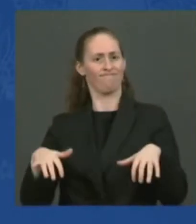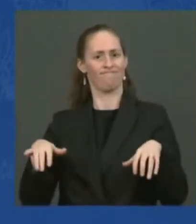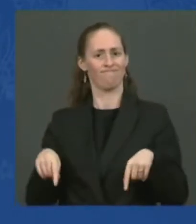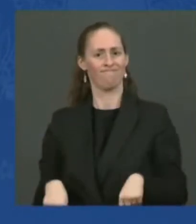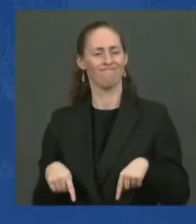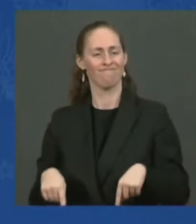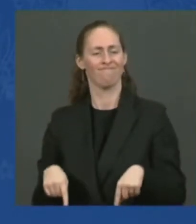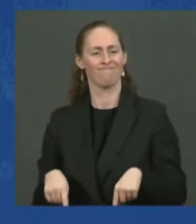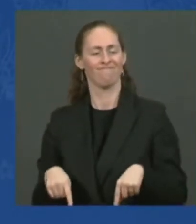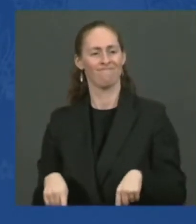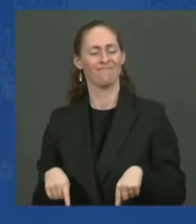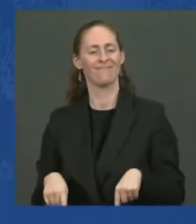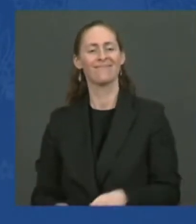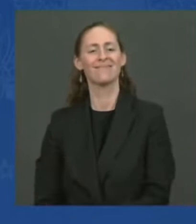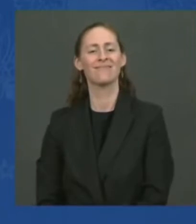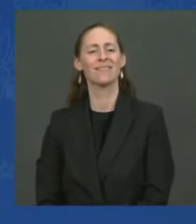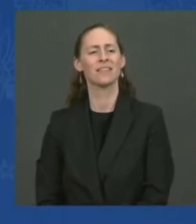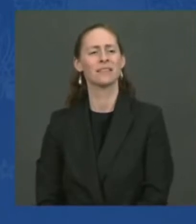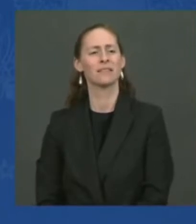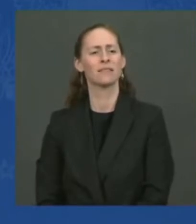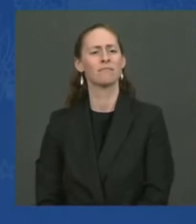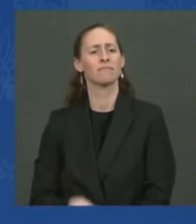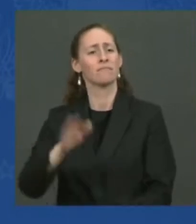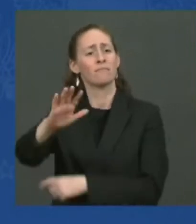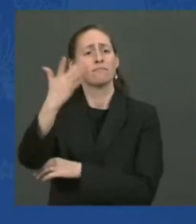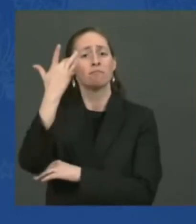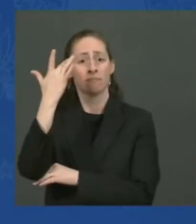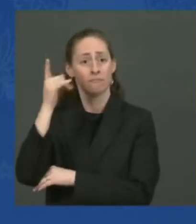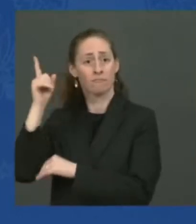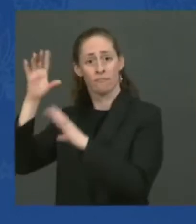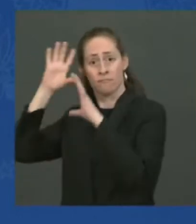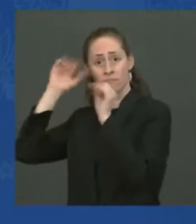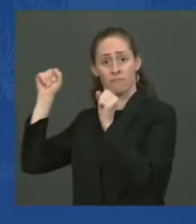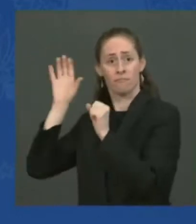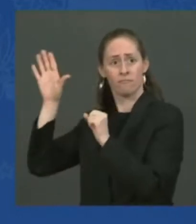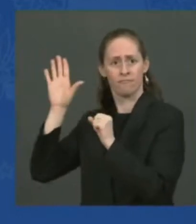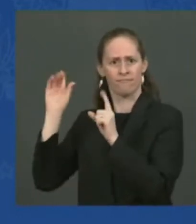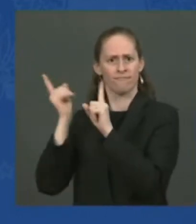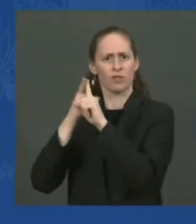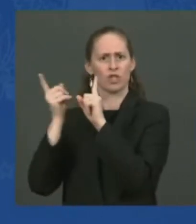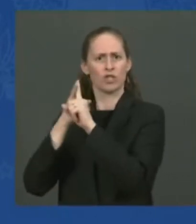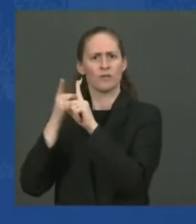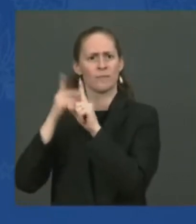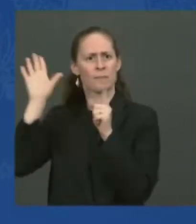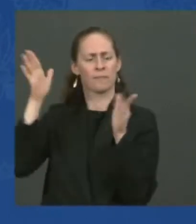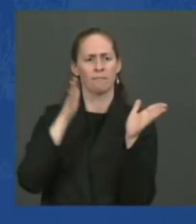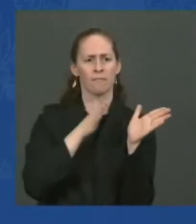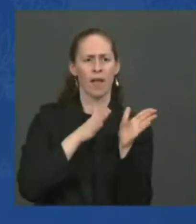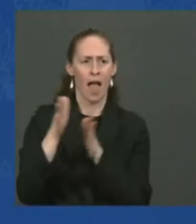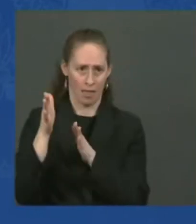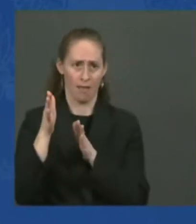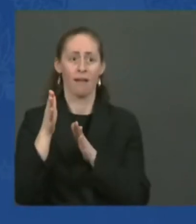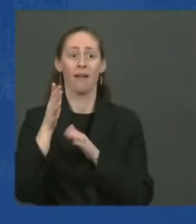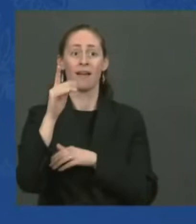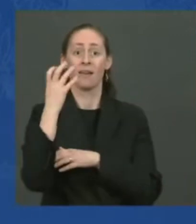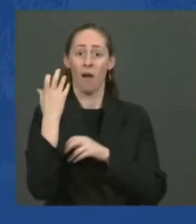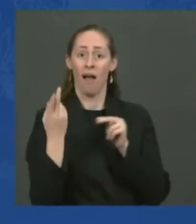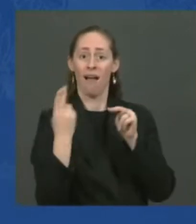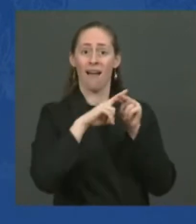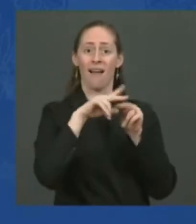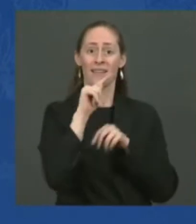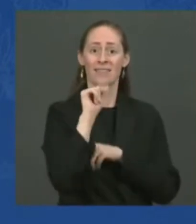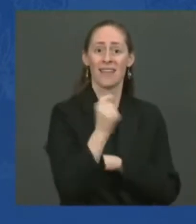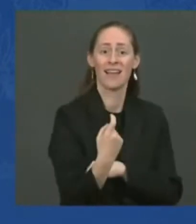initial Biden infrastructure plan, which included tax increases and also included substantial investments in so-called